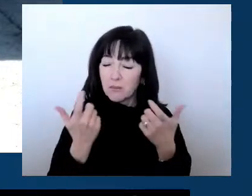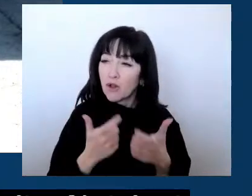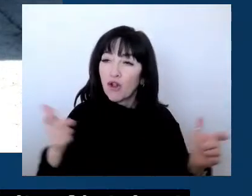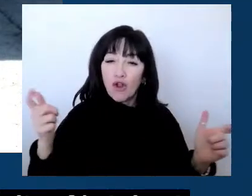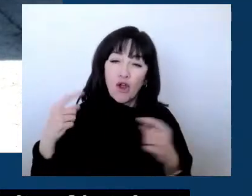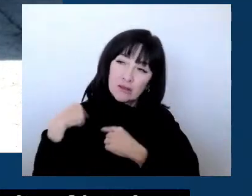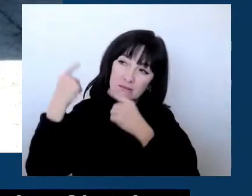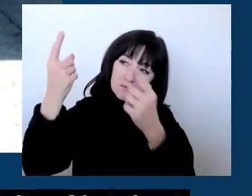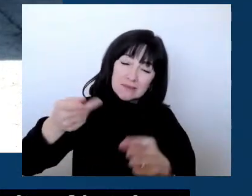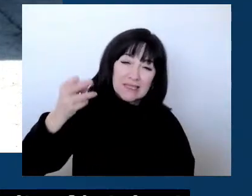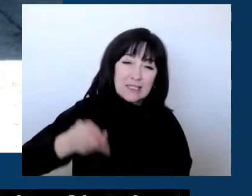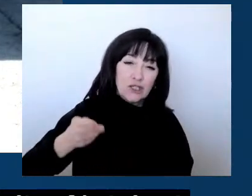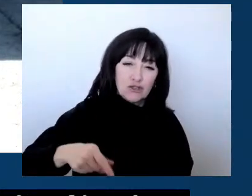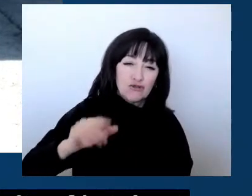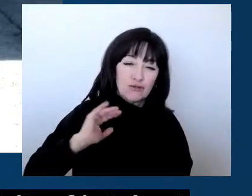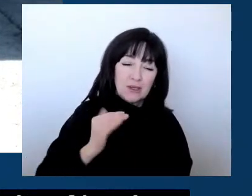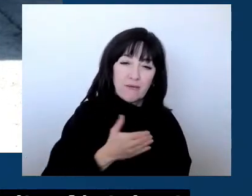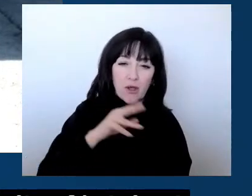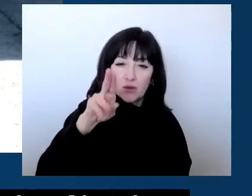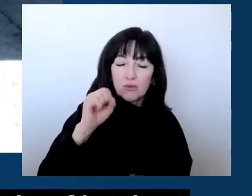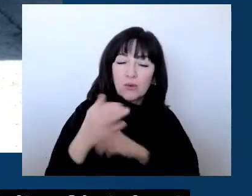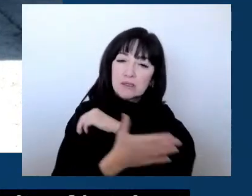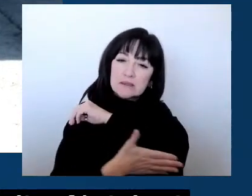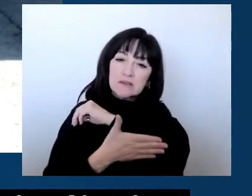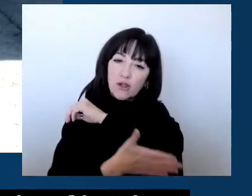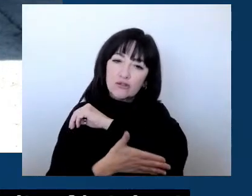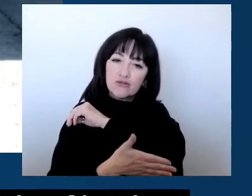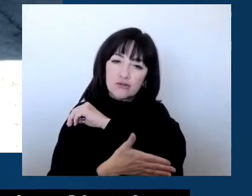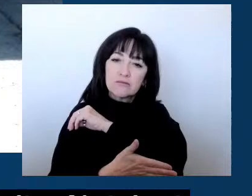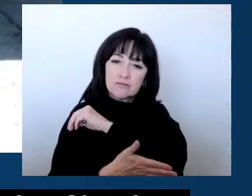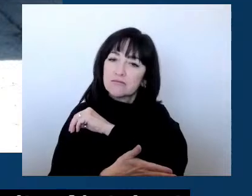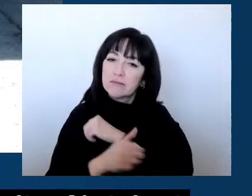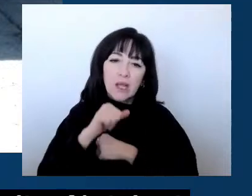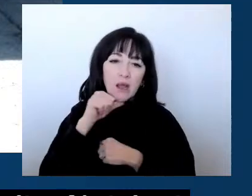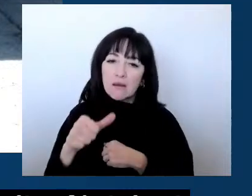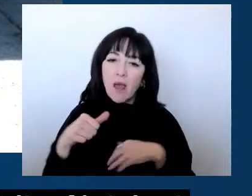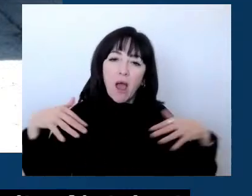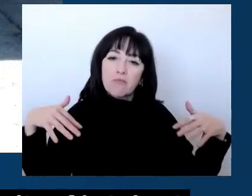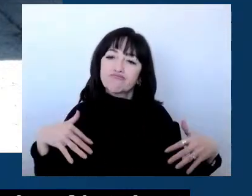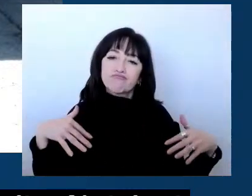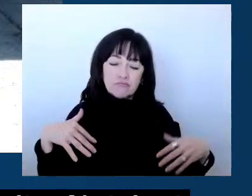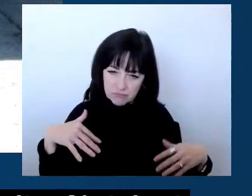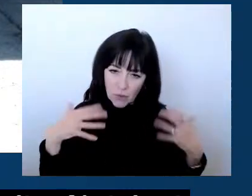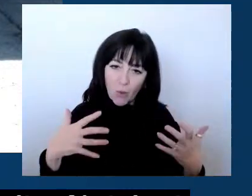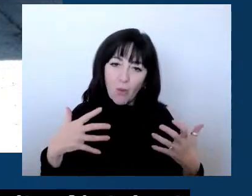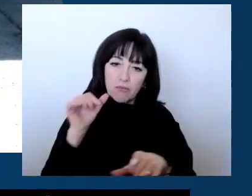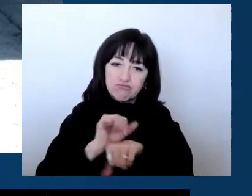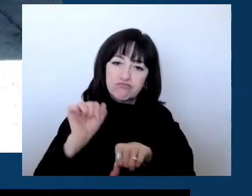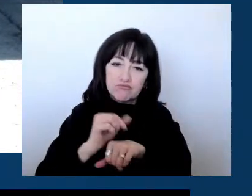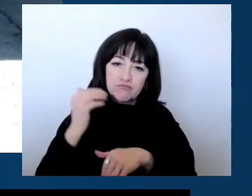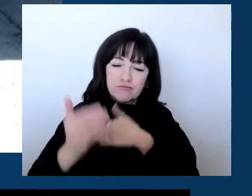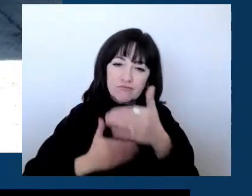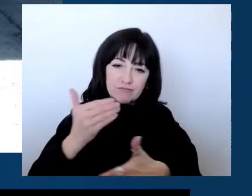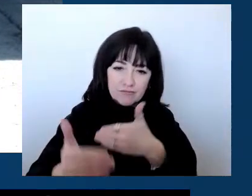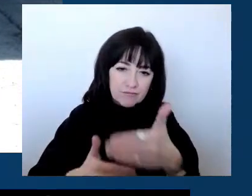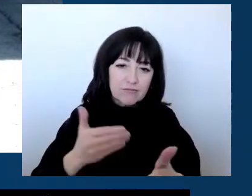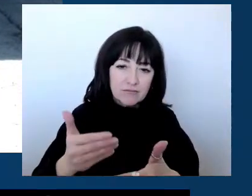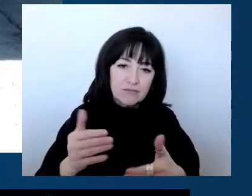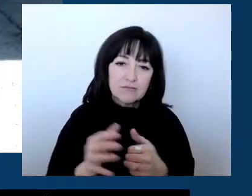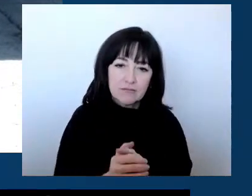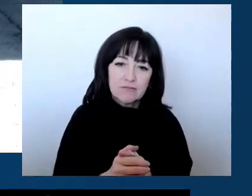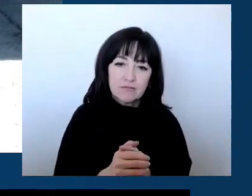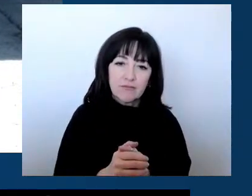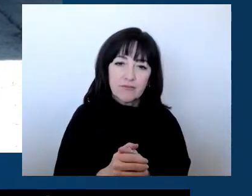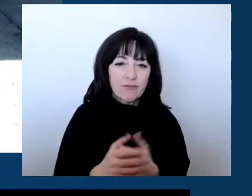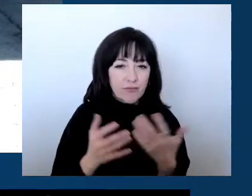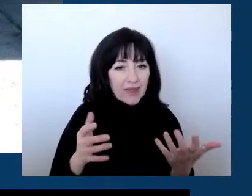thing we want to do is just let it sit there. This last week, Secretary Buttigieg was good enough to come and testify before the Environment and Public Works